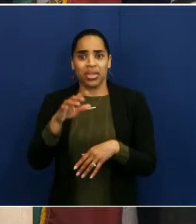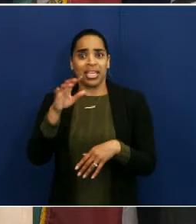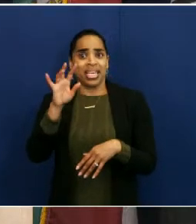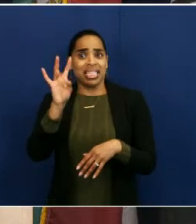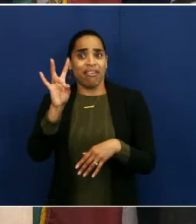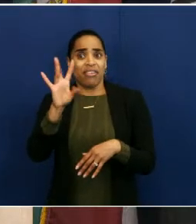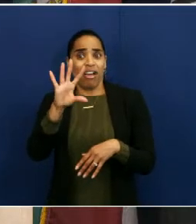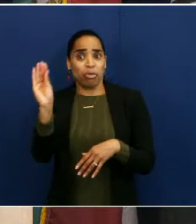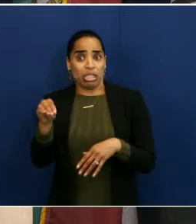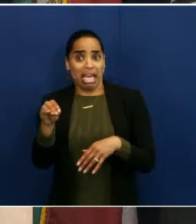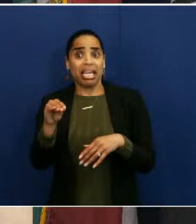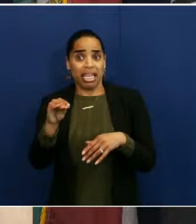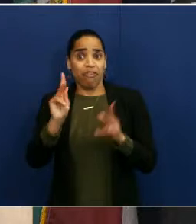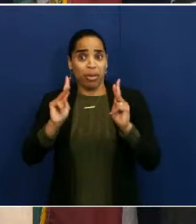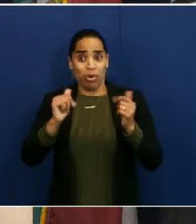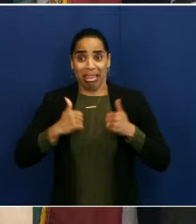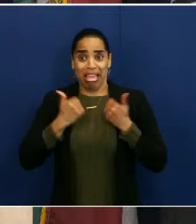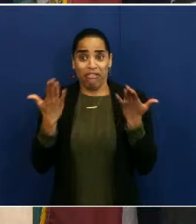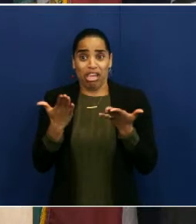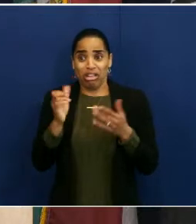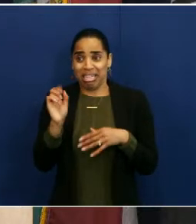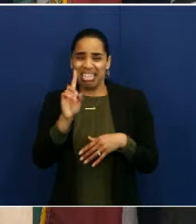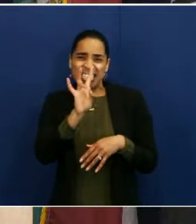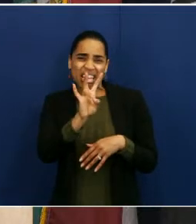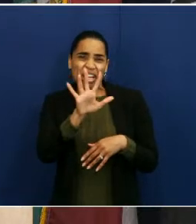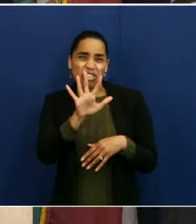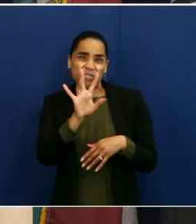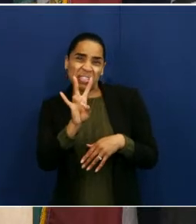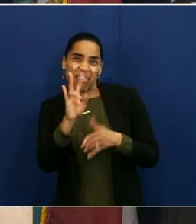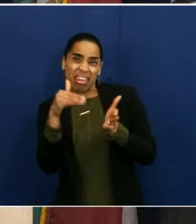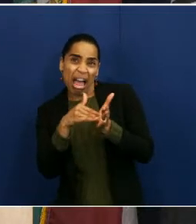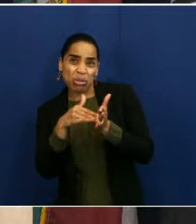vaccinated. So that's, I think the exact number is